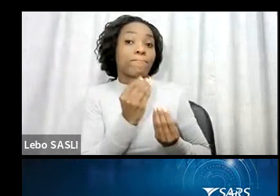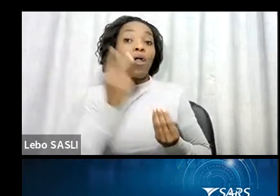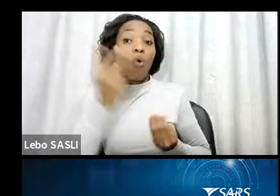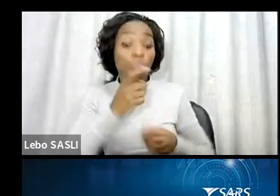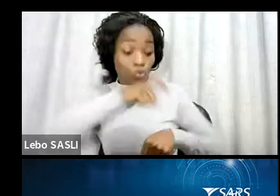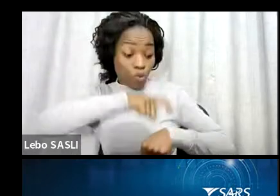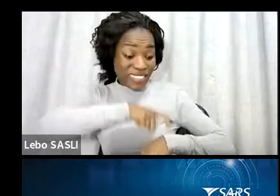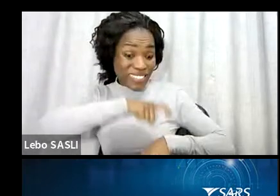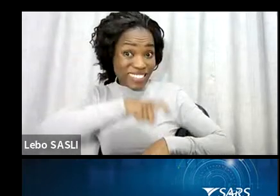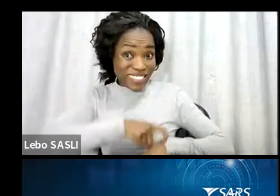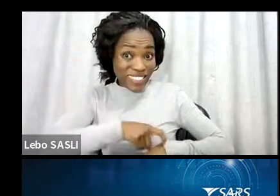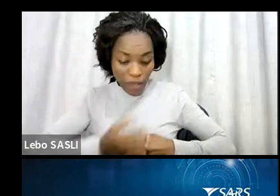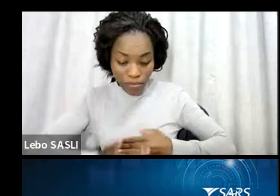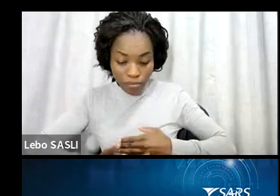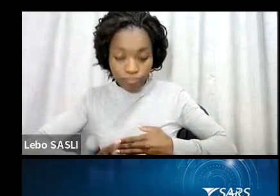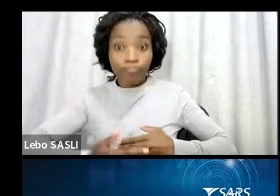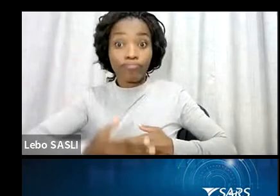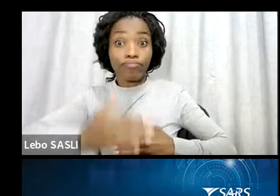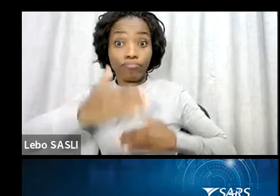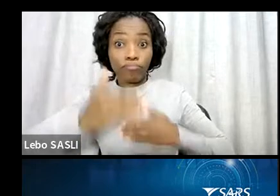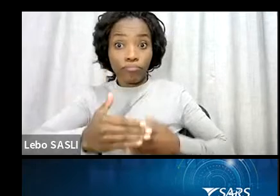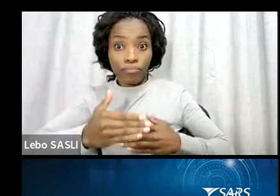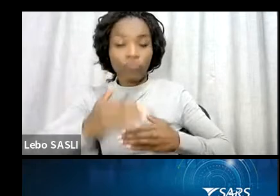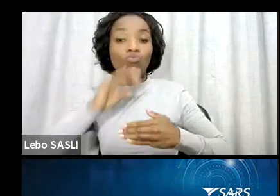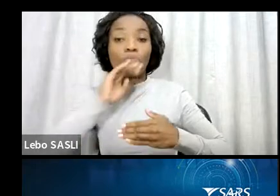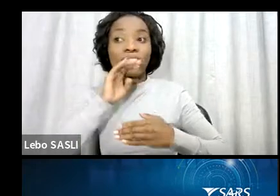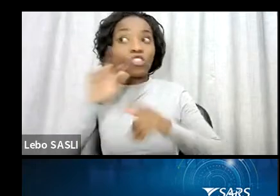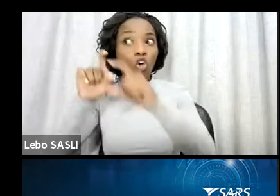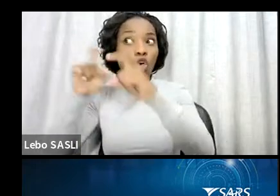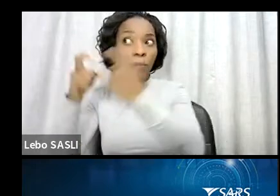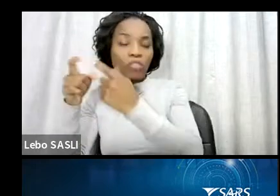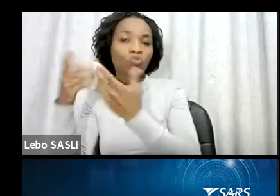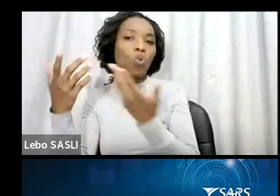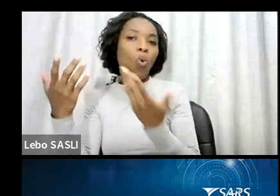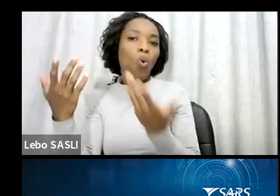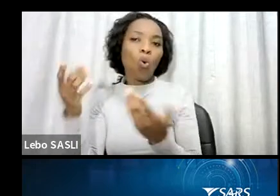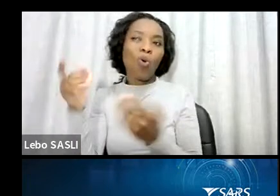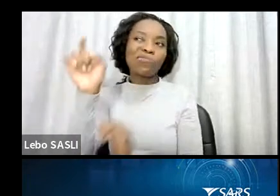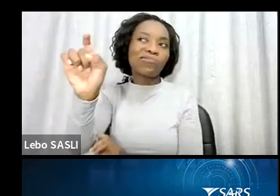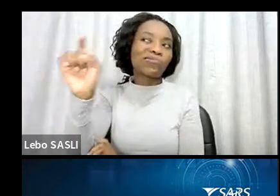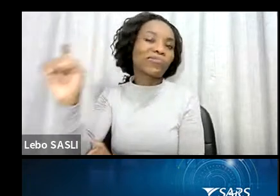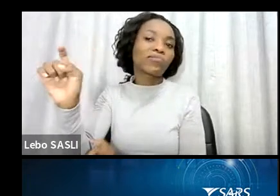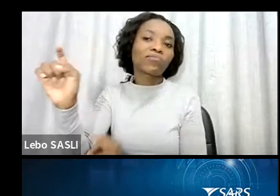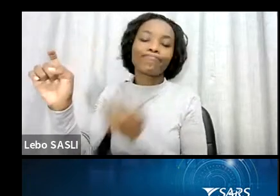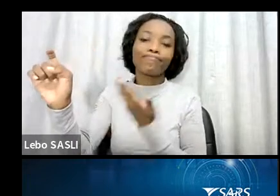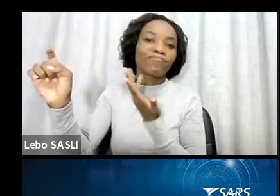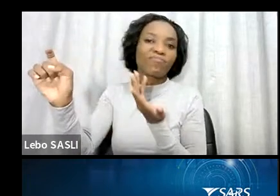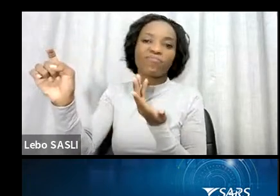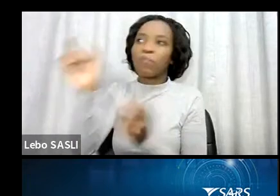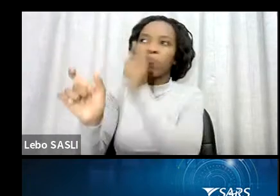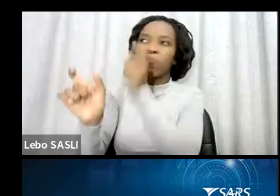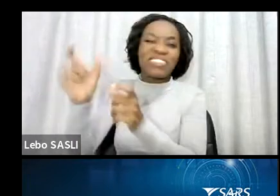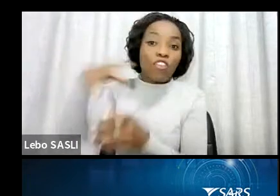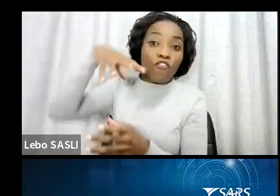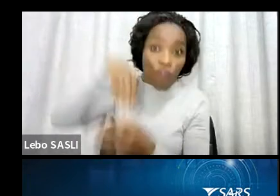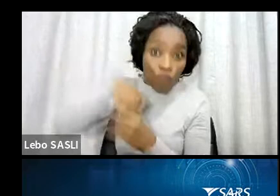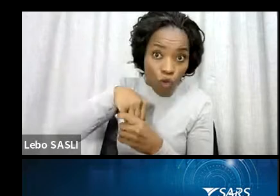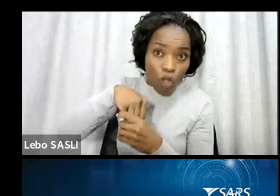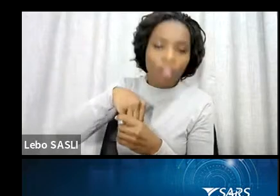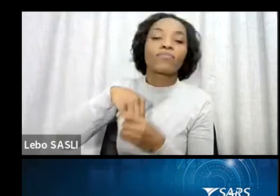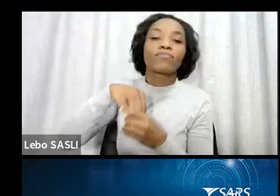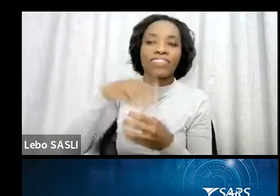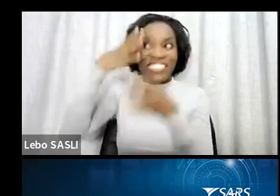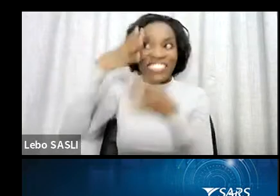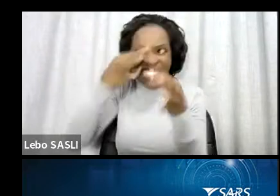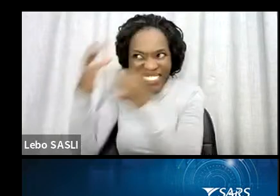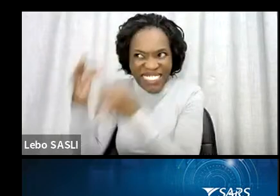within which the committee or the relevant individual will make the decision in terms